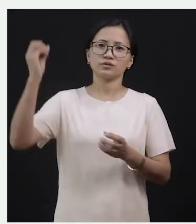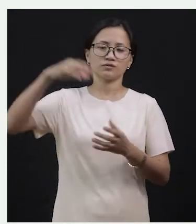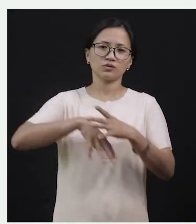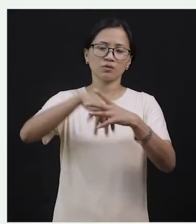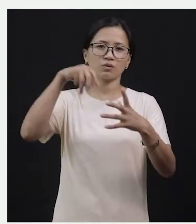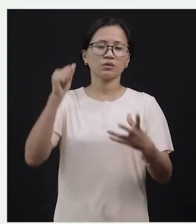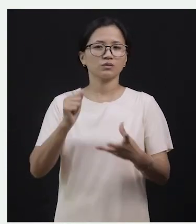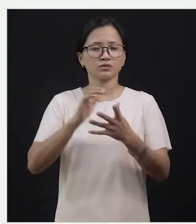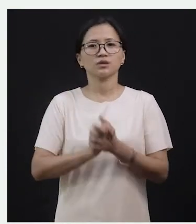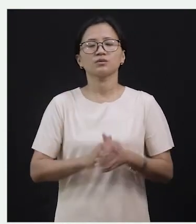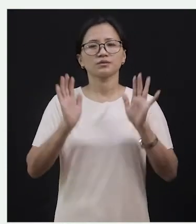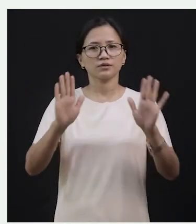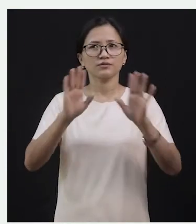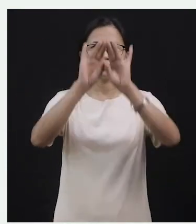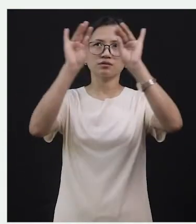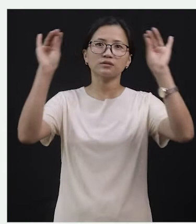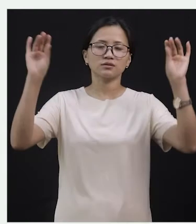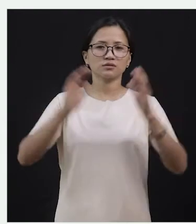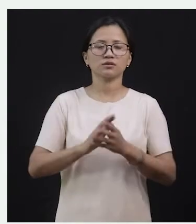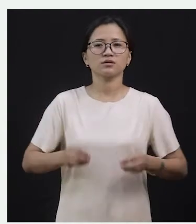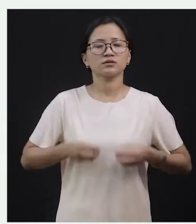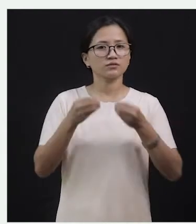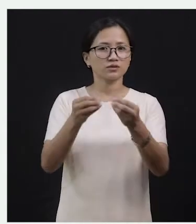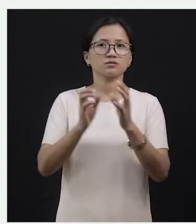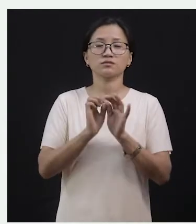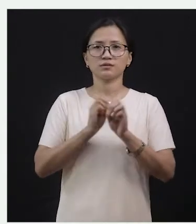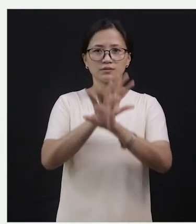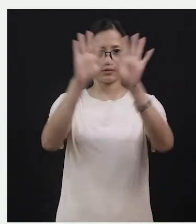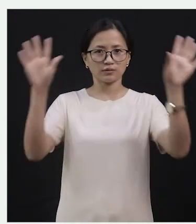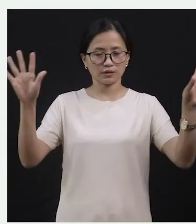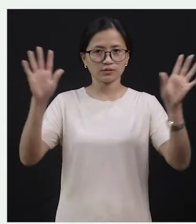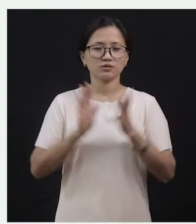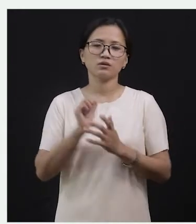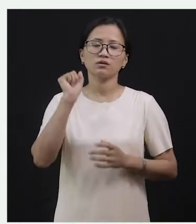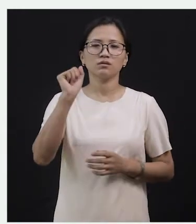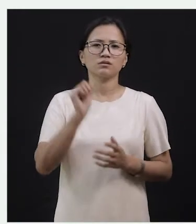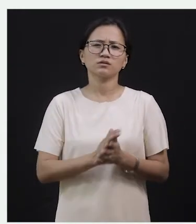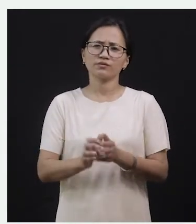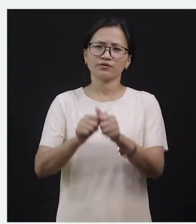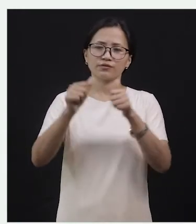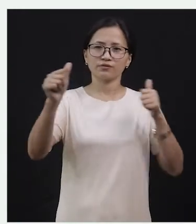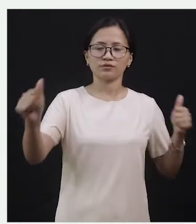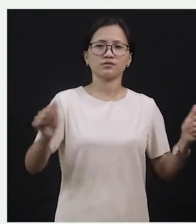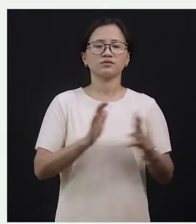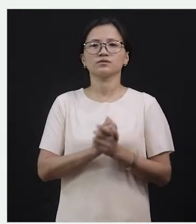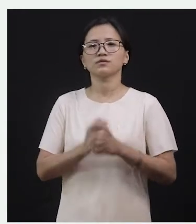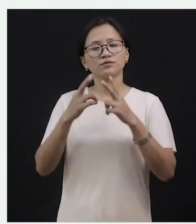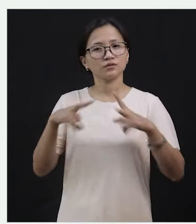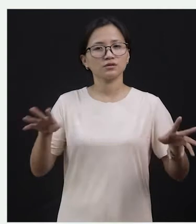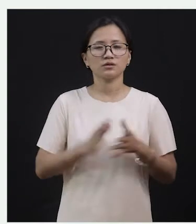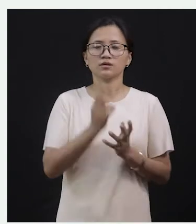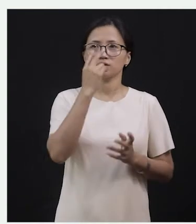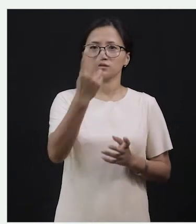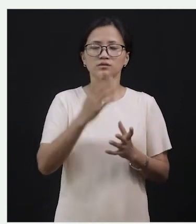We also have a star that gives out light of its own, but since it's very far, we can only see